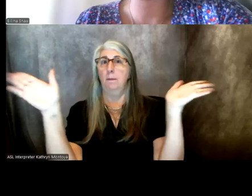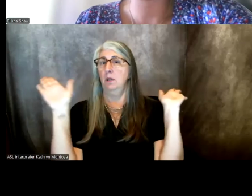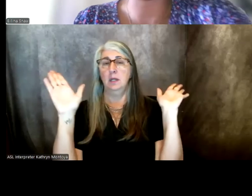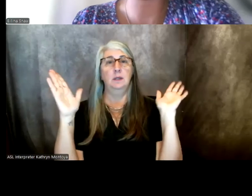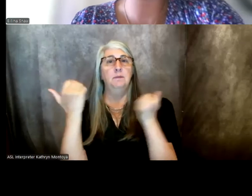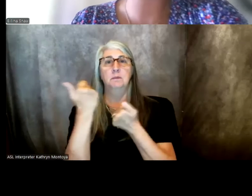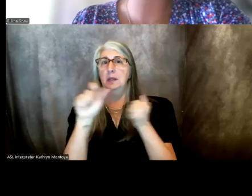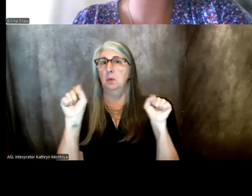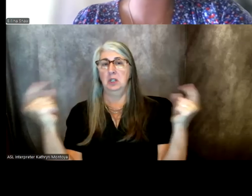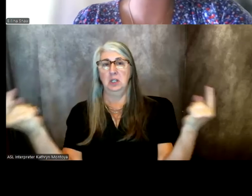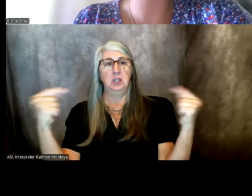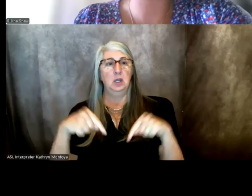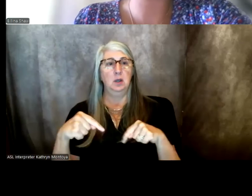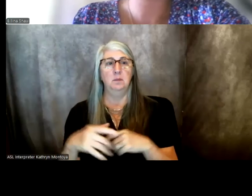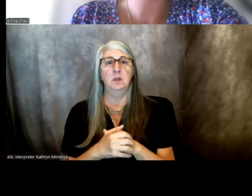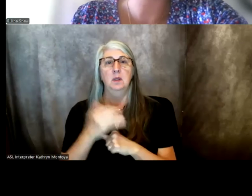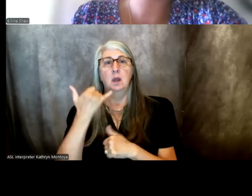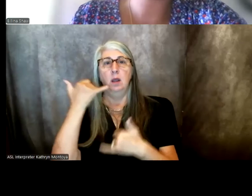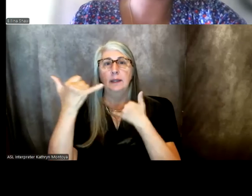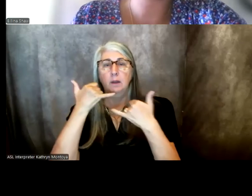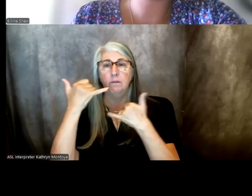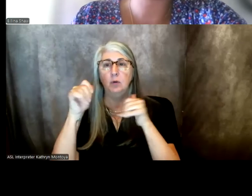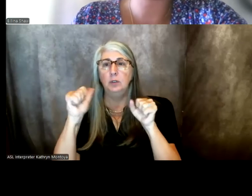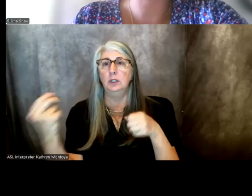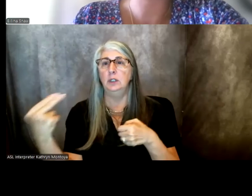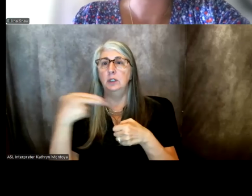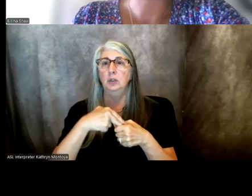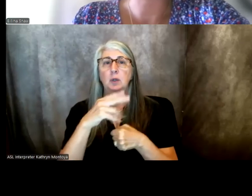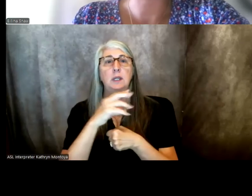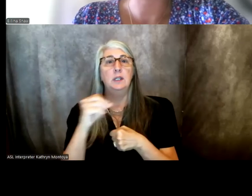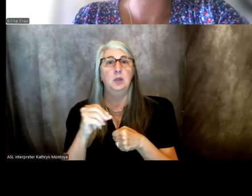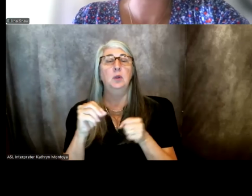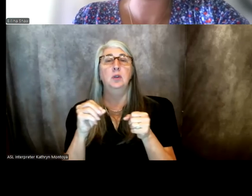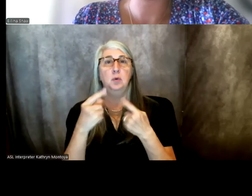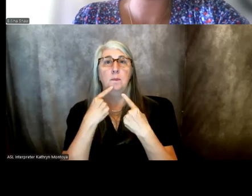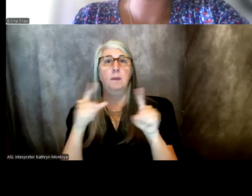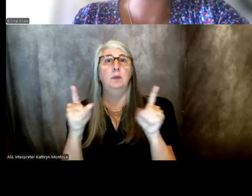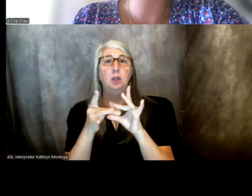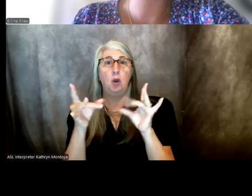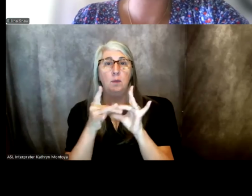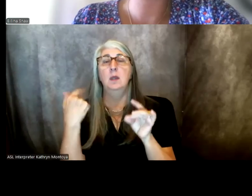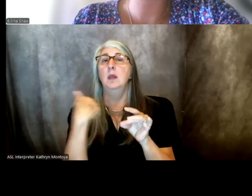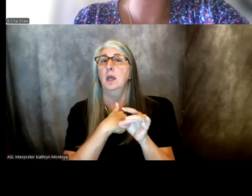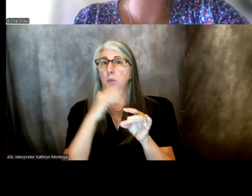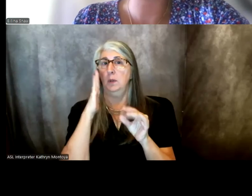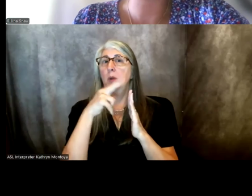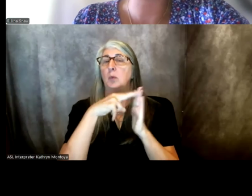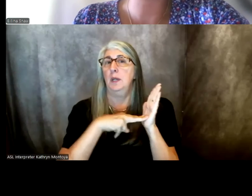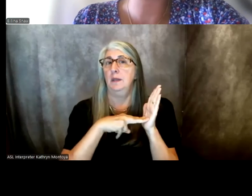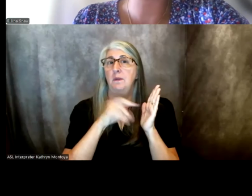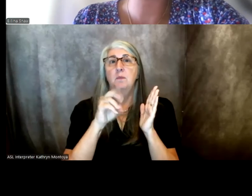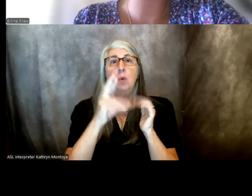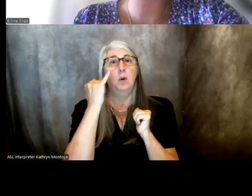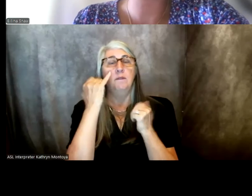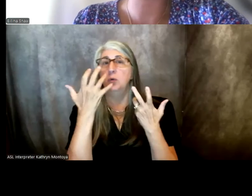available via telephone for the public, and you can provide public comment. And we do read them, or if you don't want